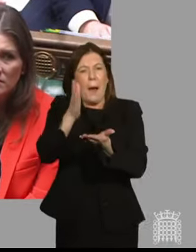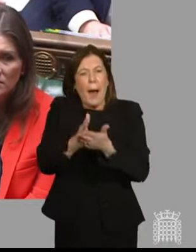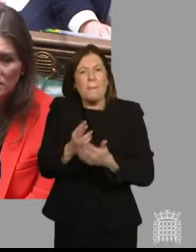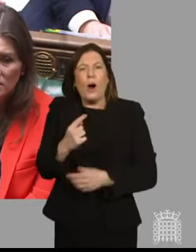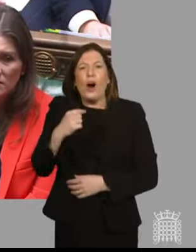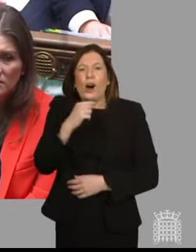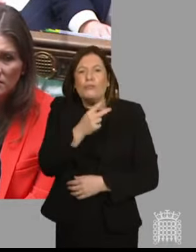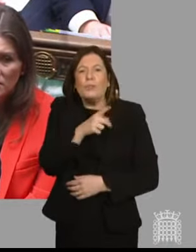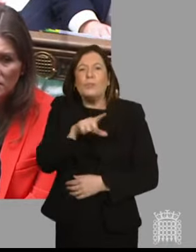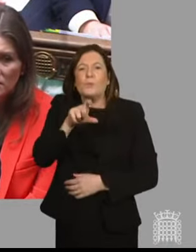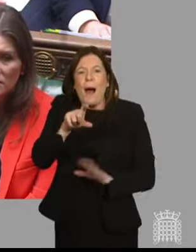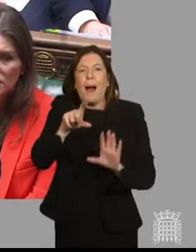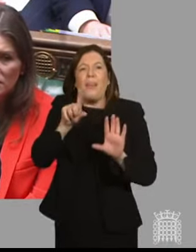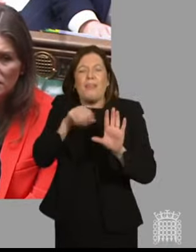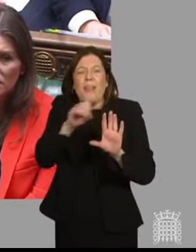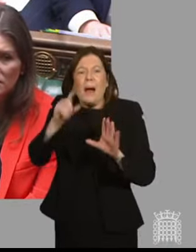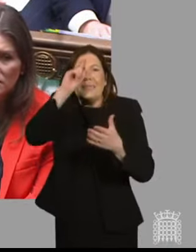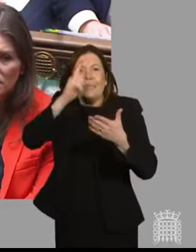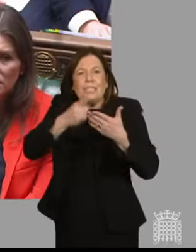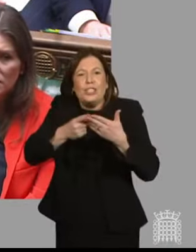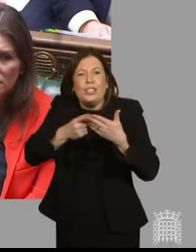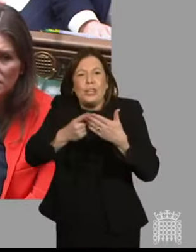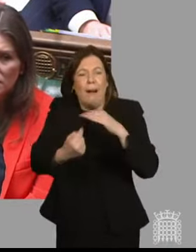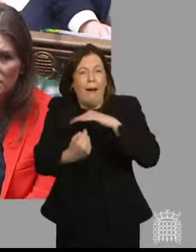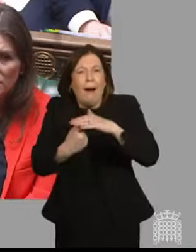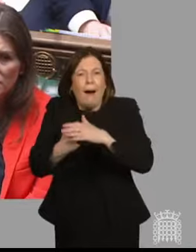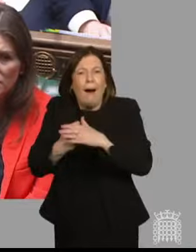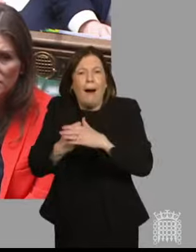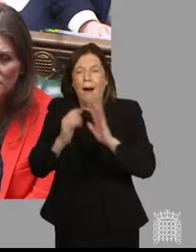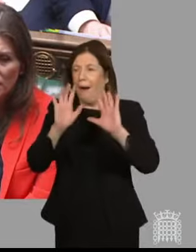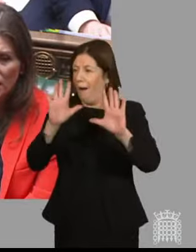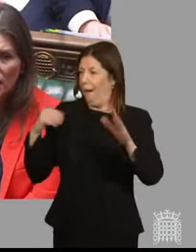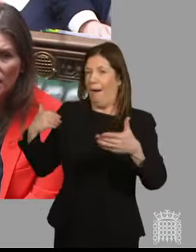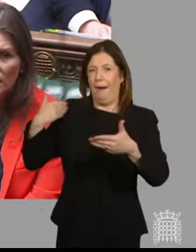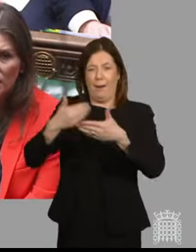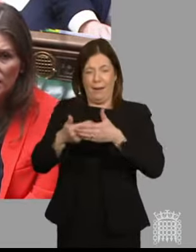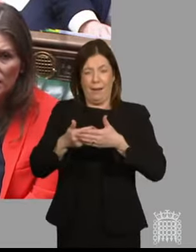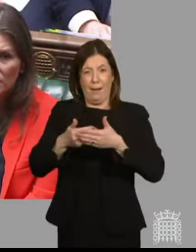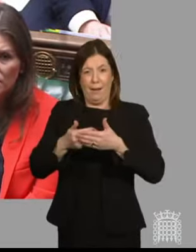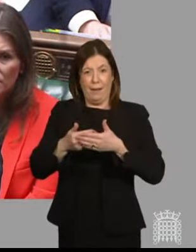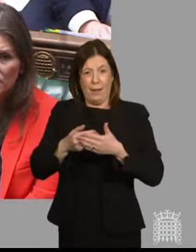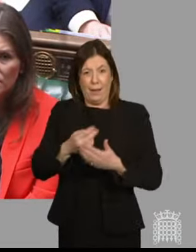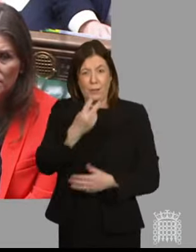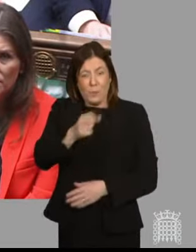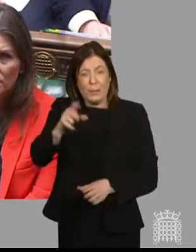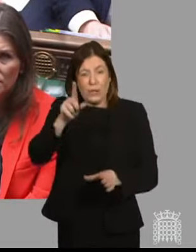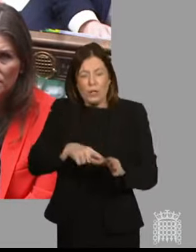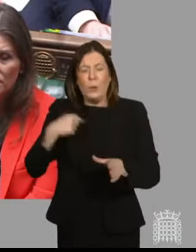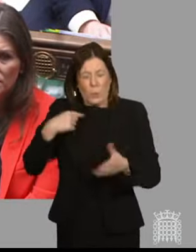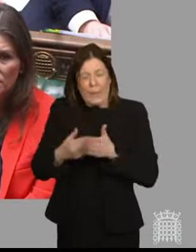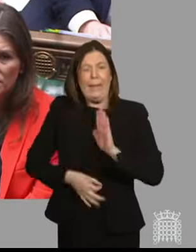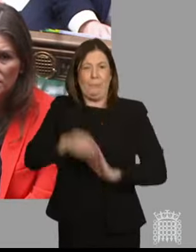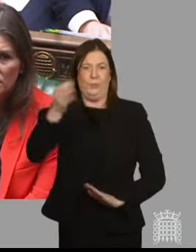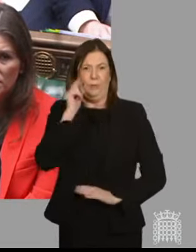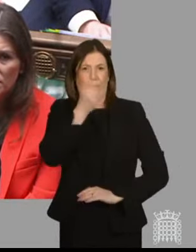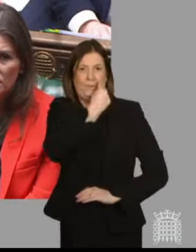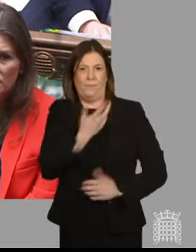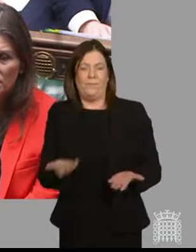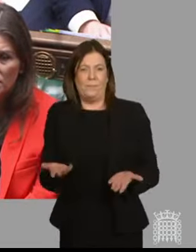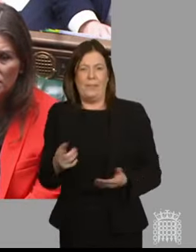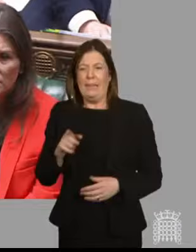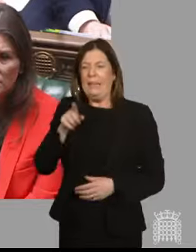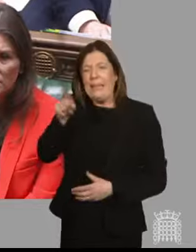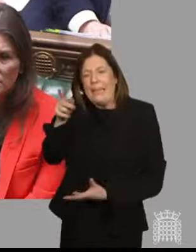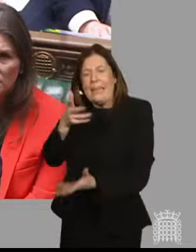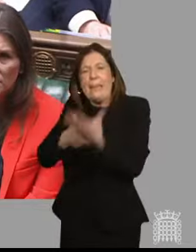number than in any year in the past 2 decades, Mr. Speaker. He talked about hotels. Well, the first 50